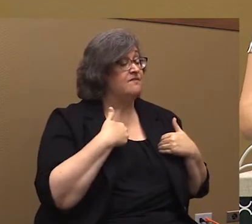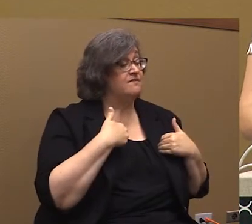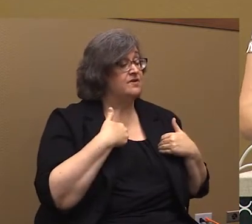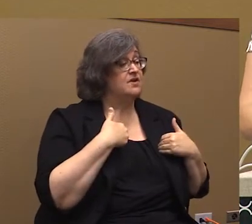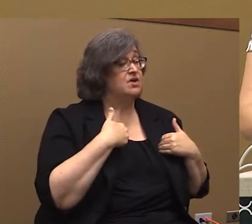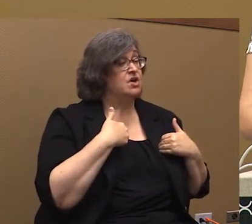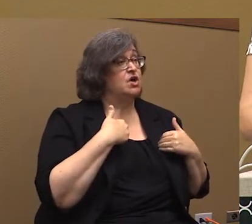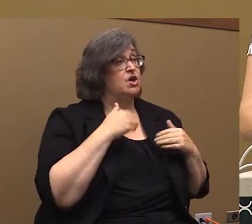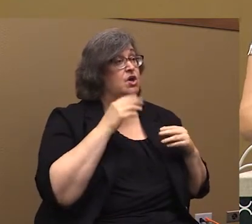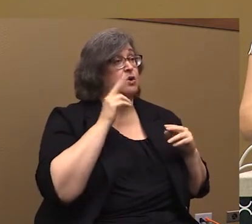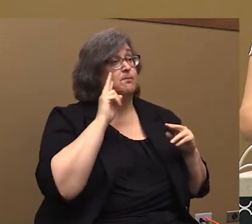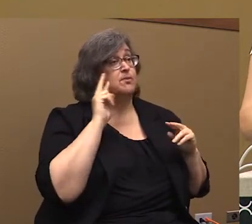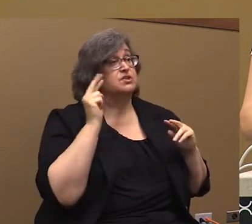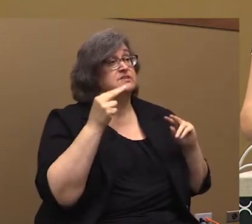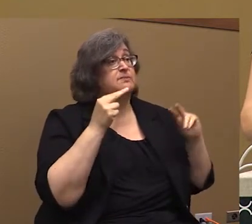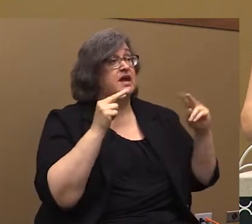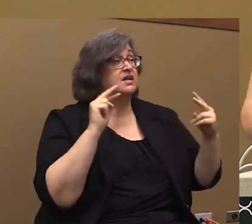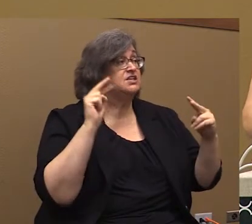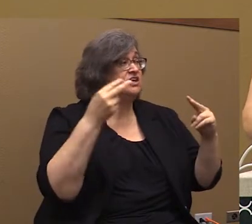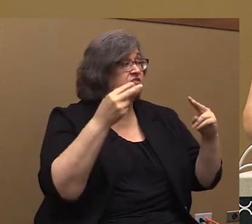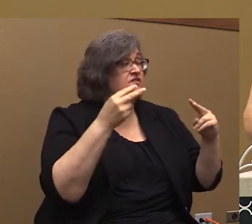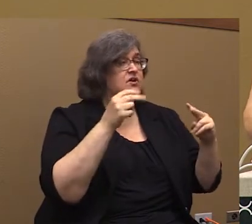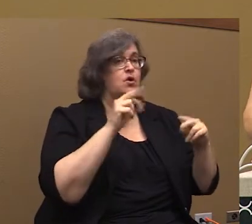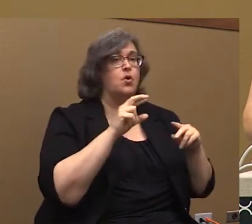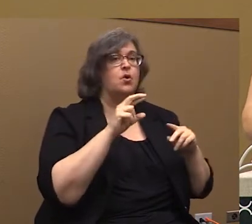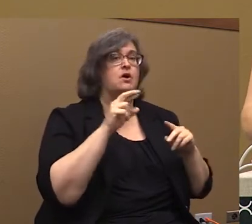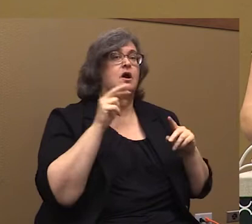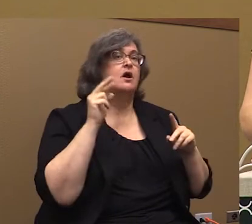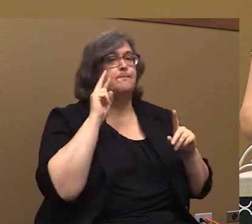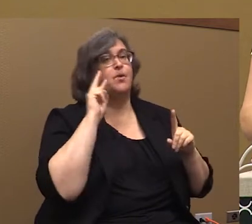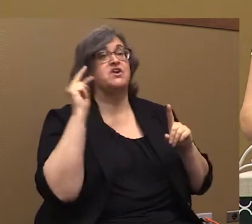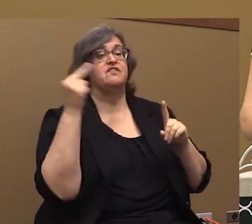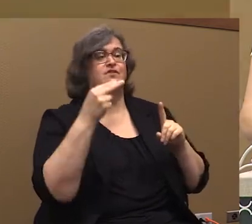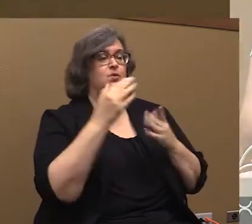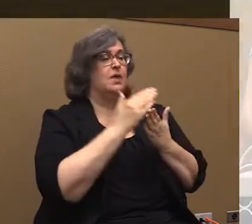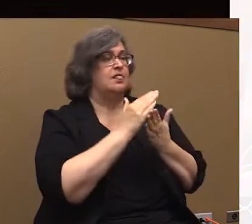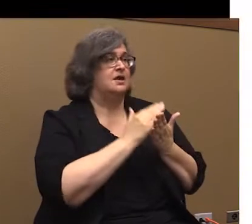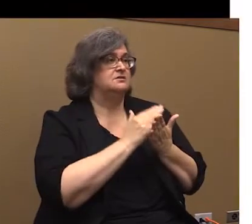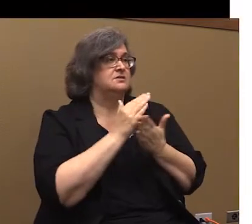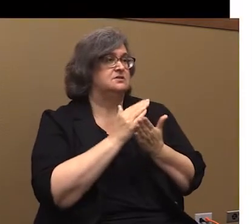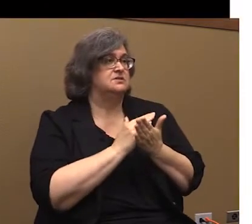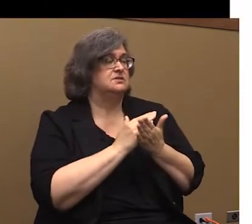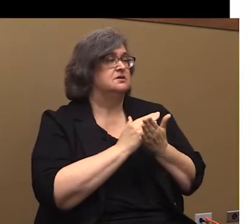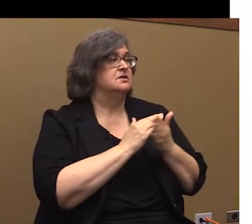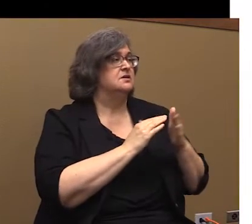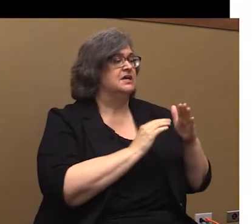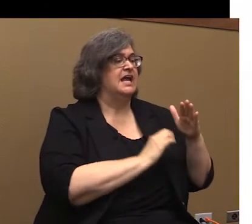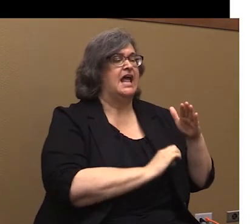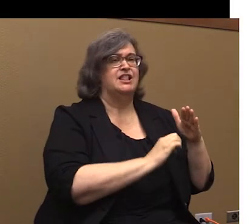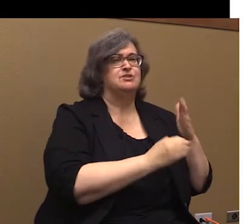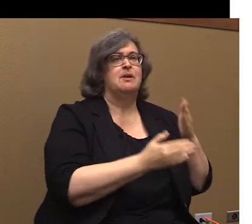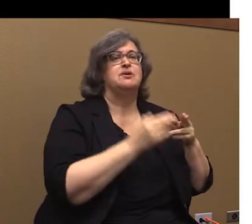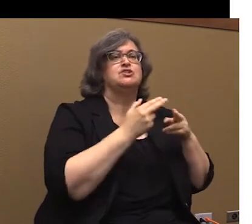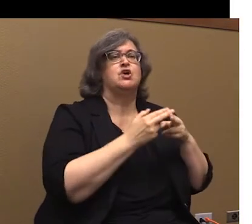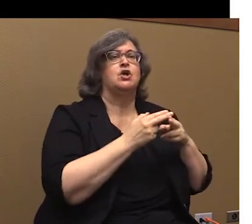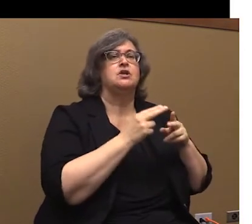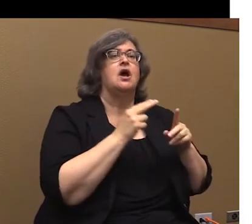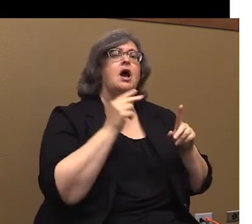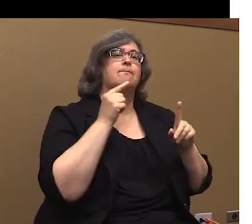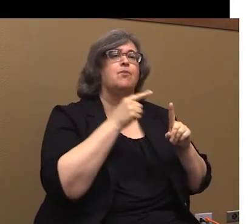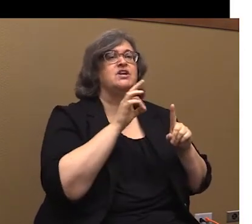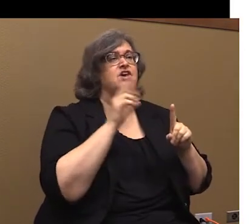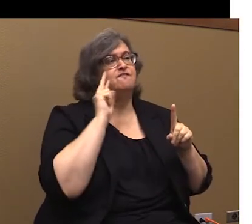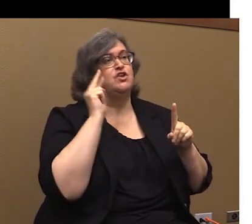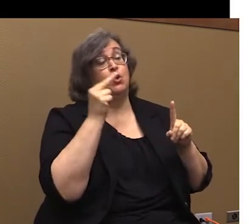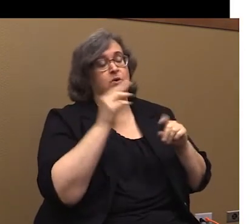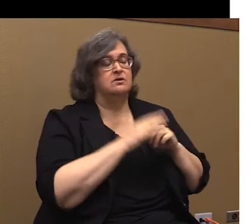so from the standards, there are perspective taking or point of